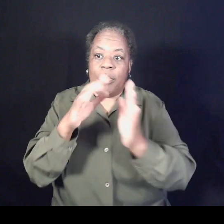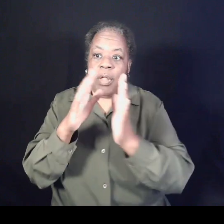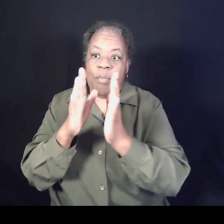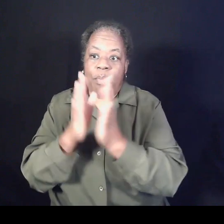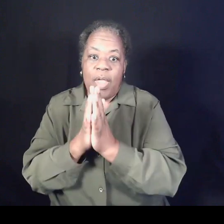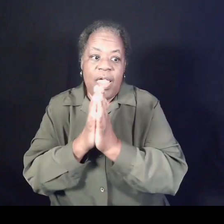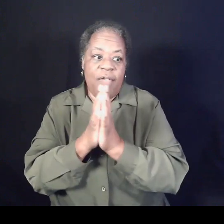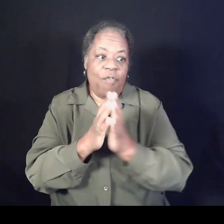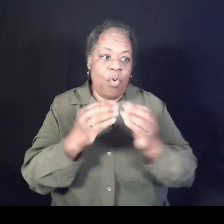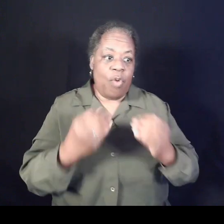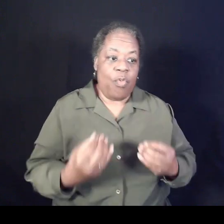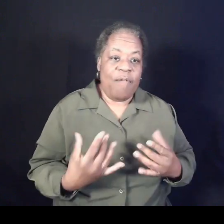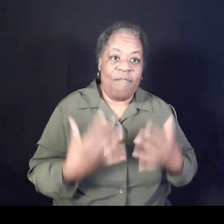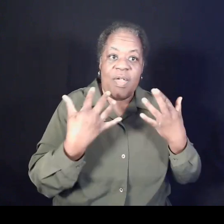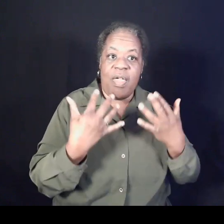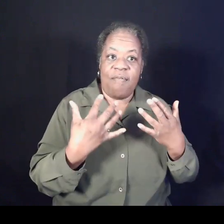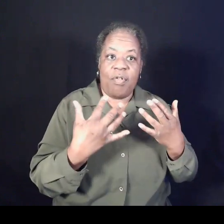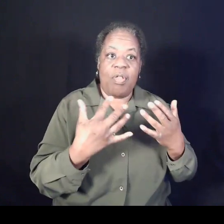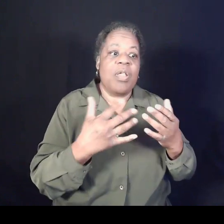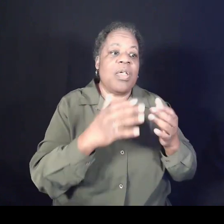of Jerusalem.